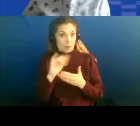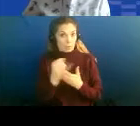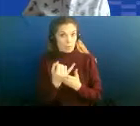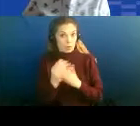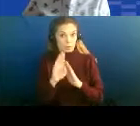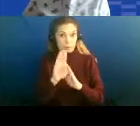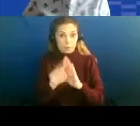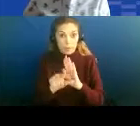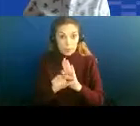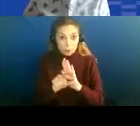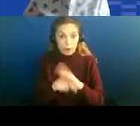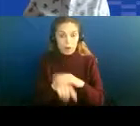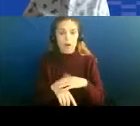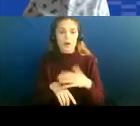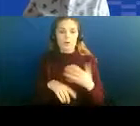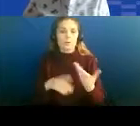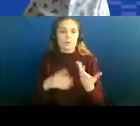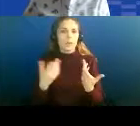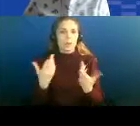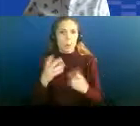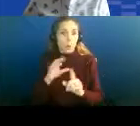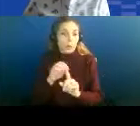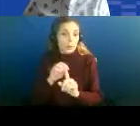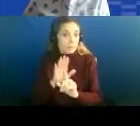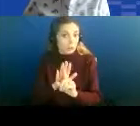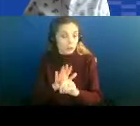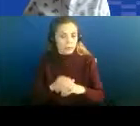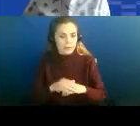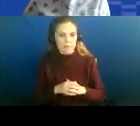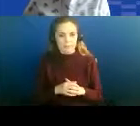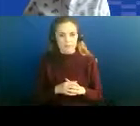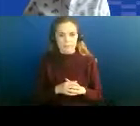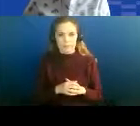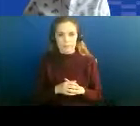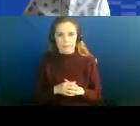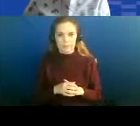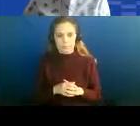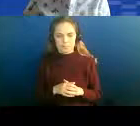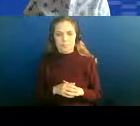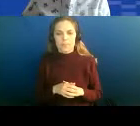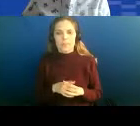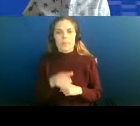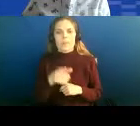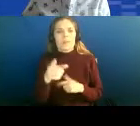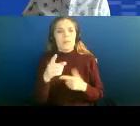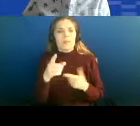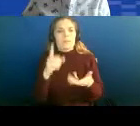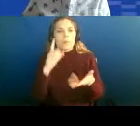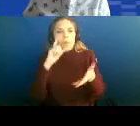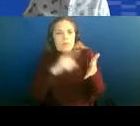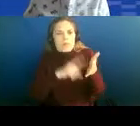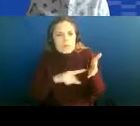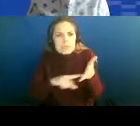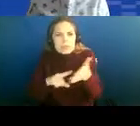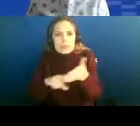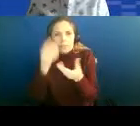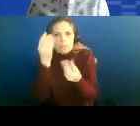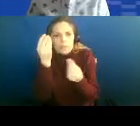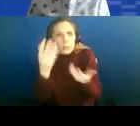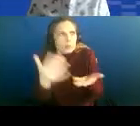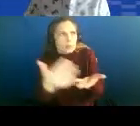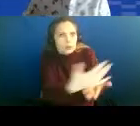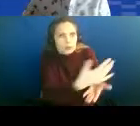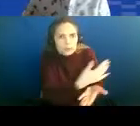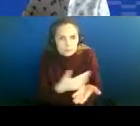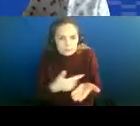existing knowledge, both documented community knowledge and what's in the literature together, I'd like to explain the launch